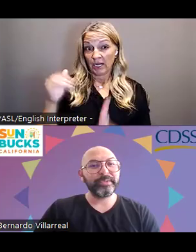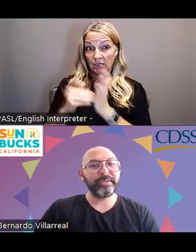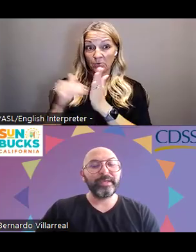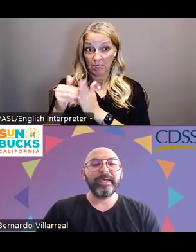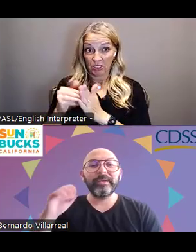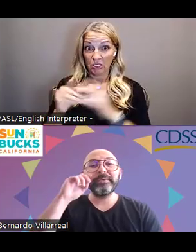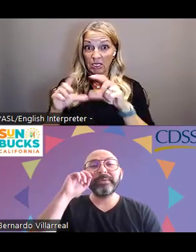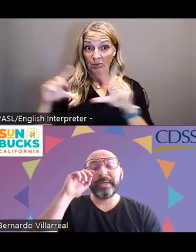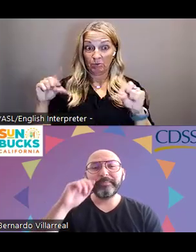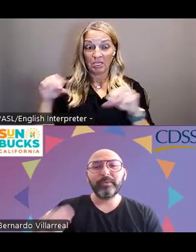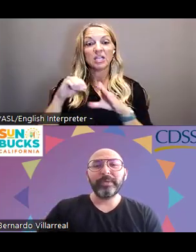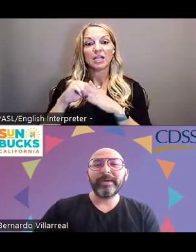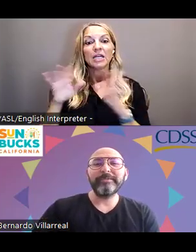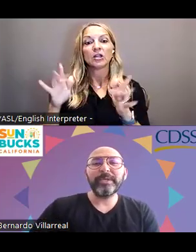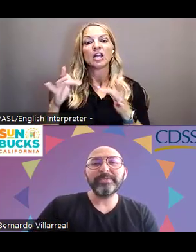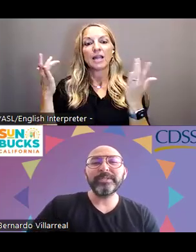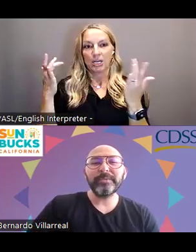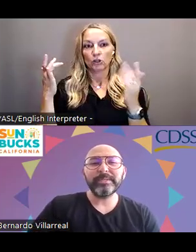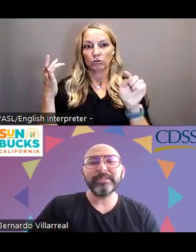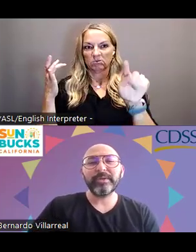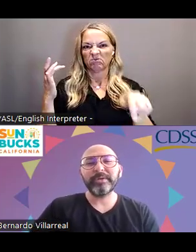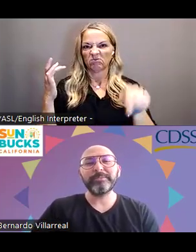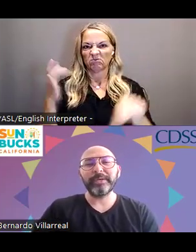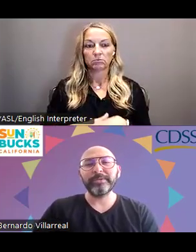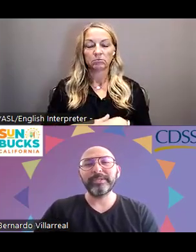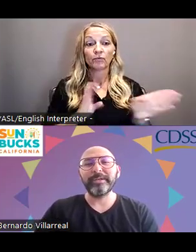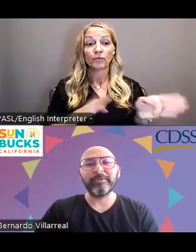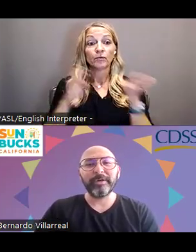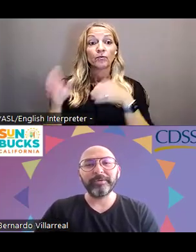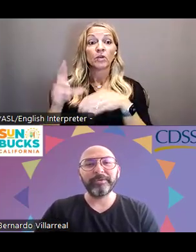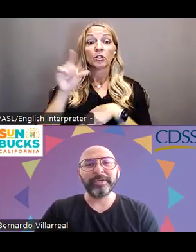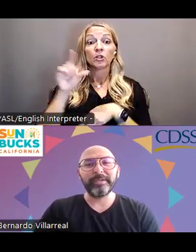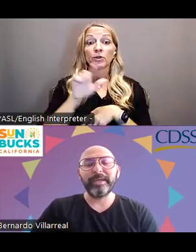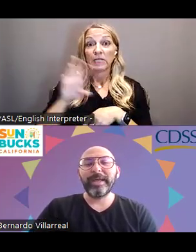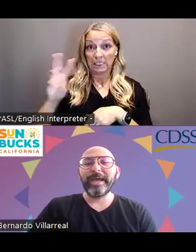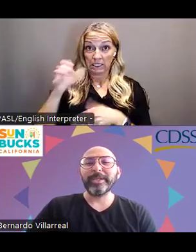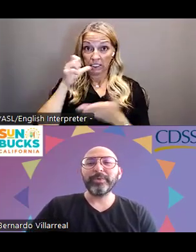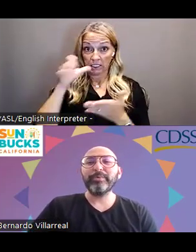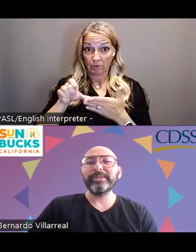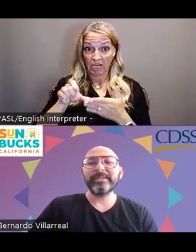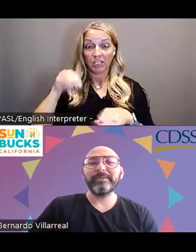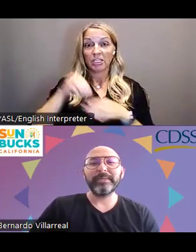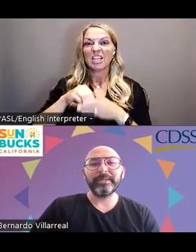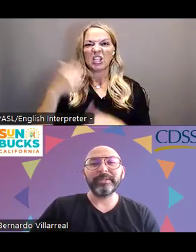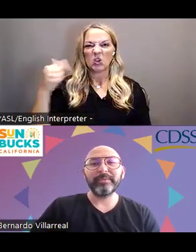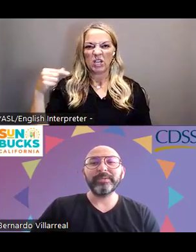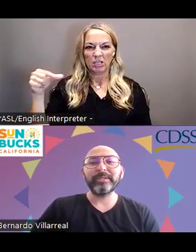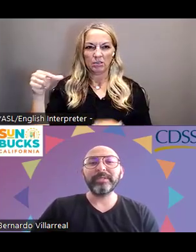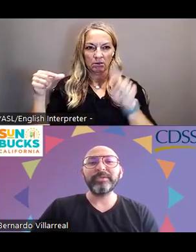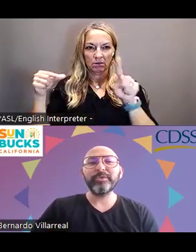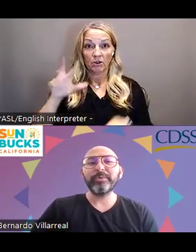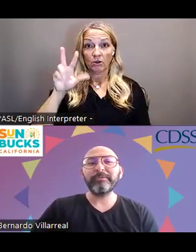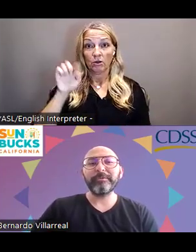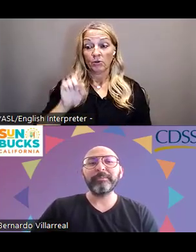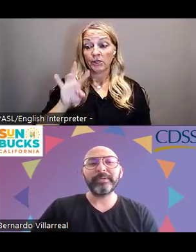gradient. And on the right, we have 2026 cards mailed in avocado green at 3.7 million,